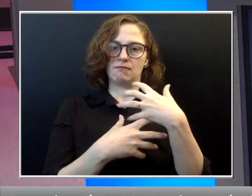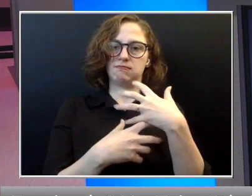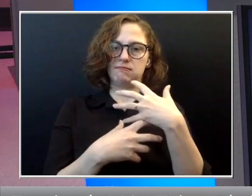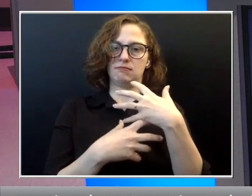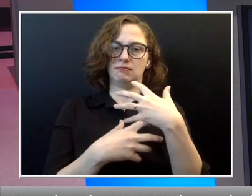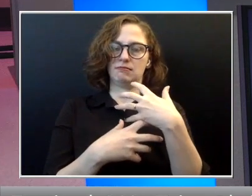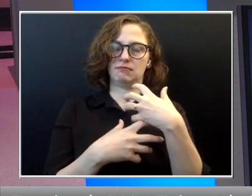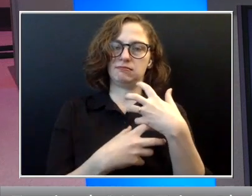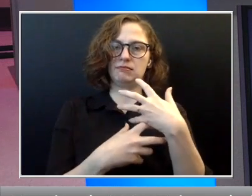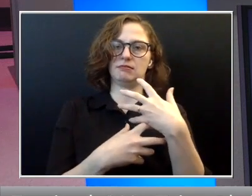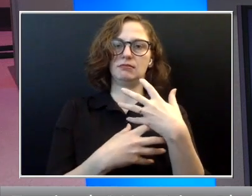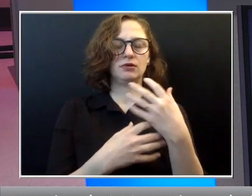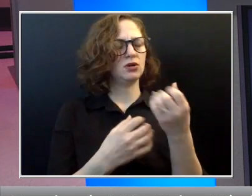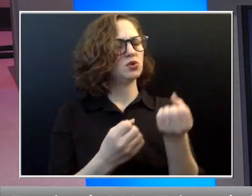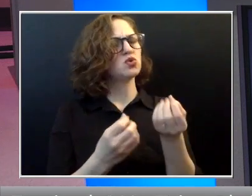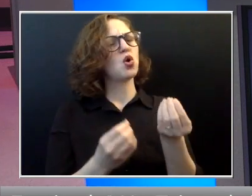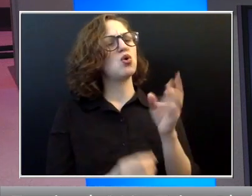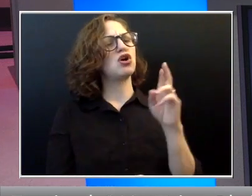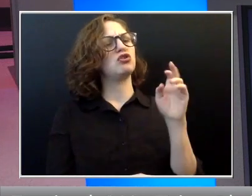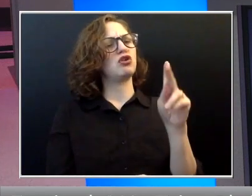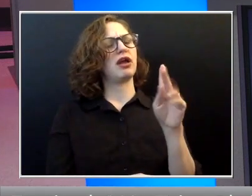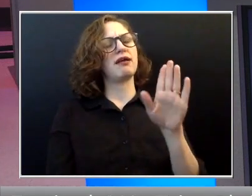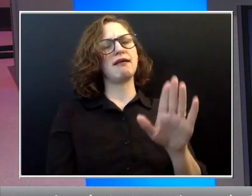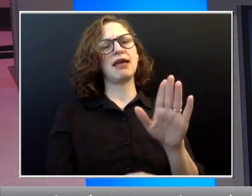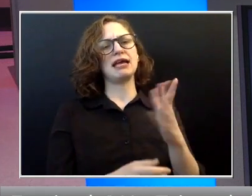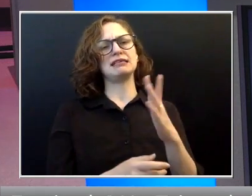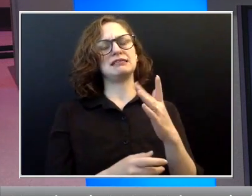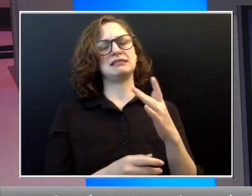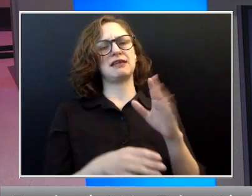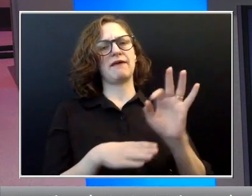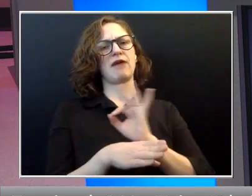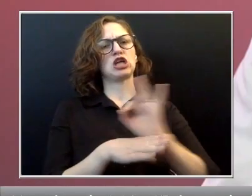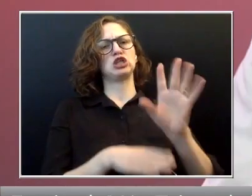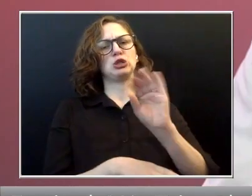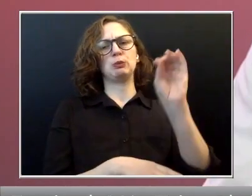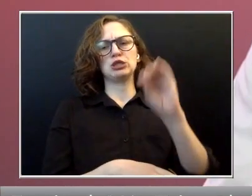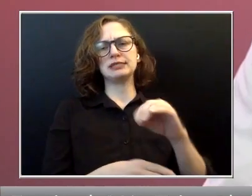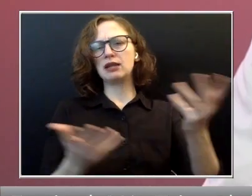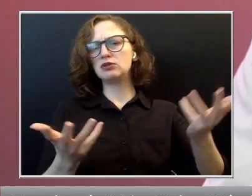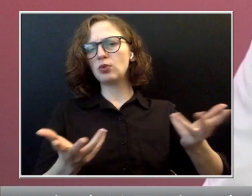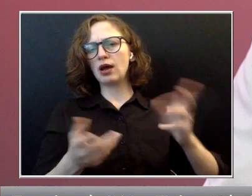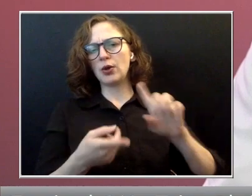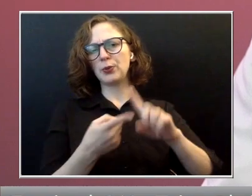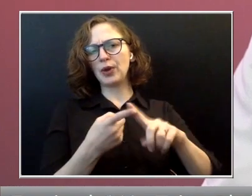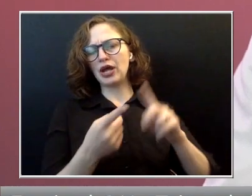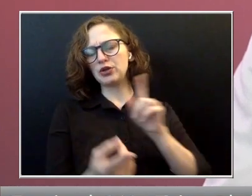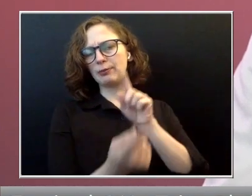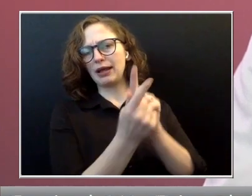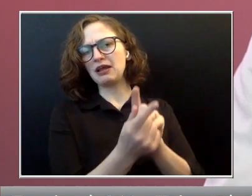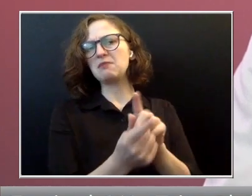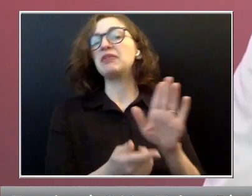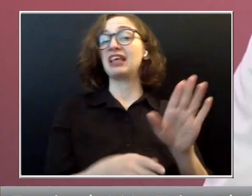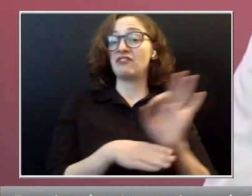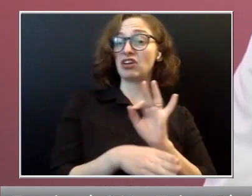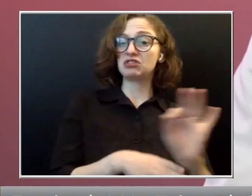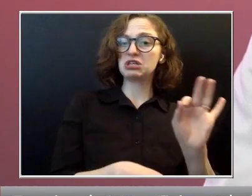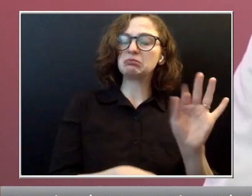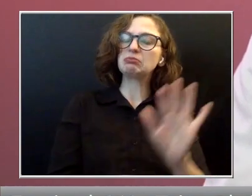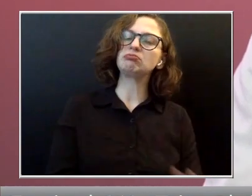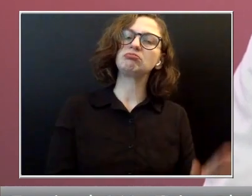heart functioning when you finally saw him? So his function was around 35%. Generally, the